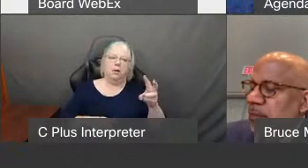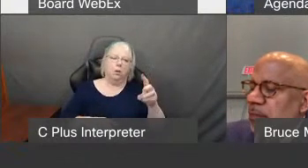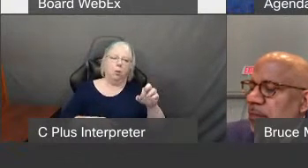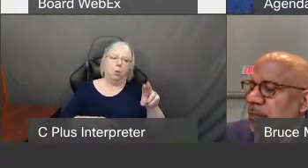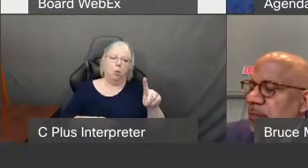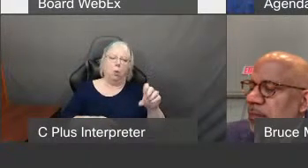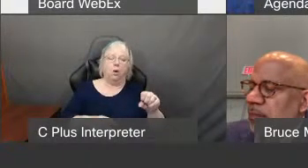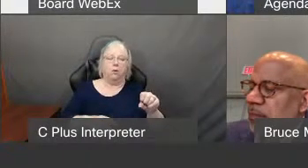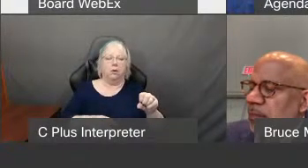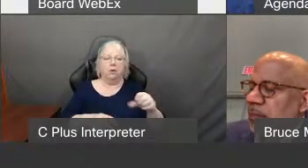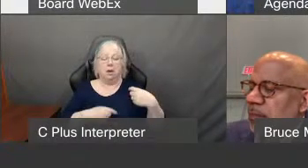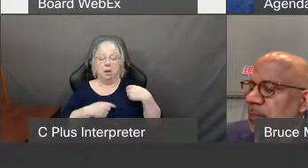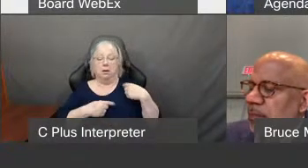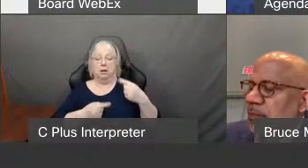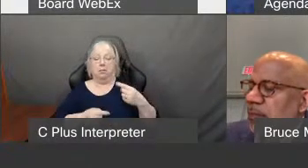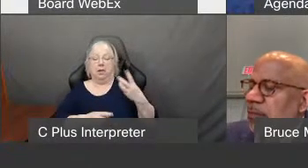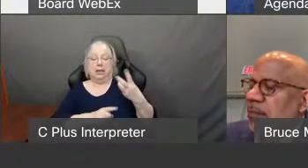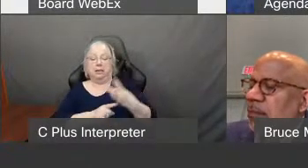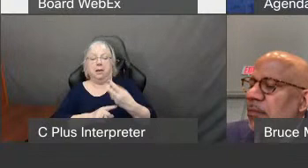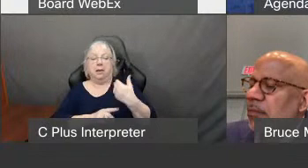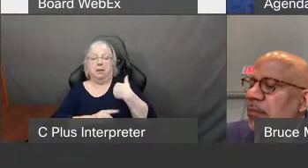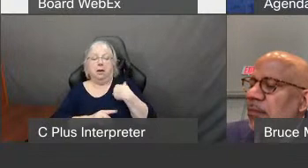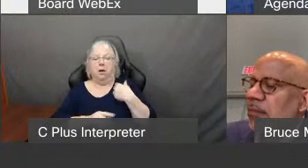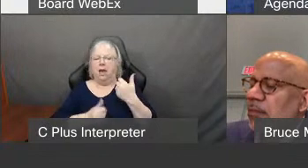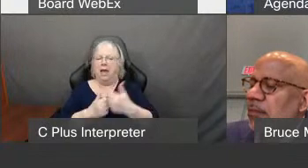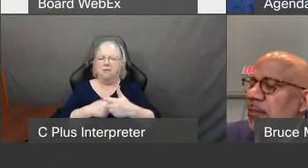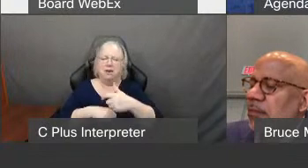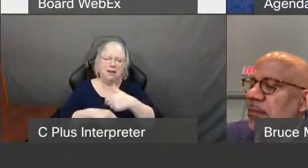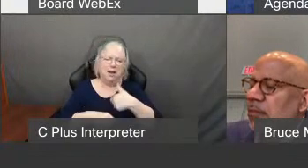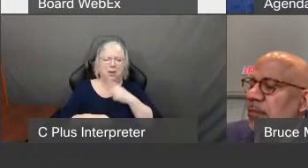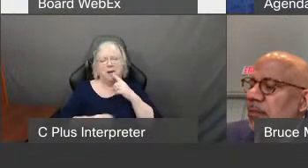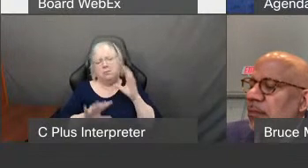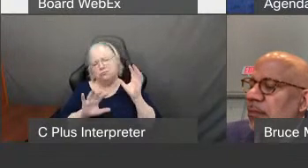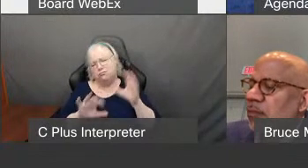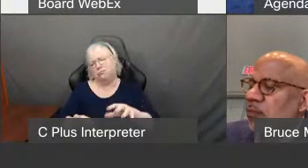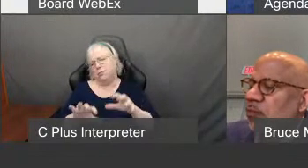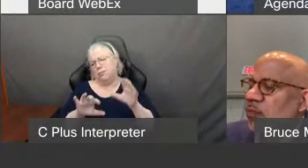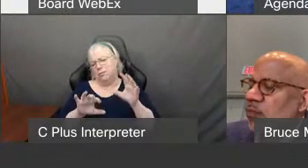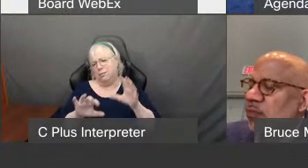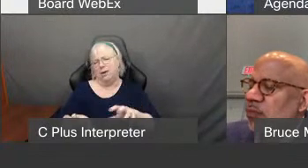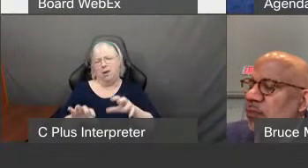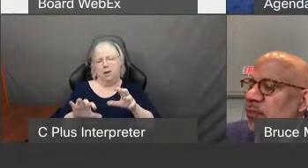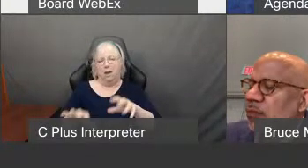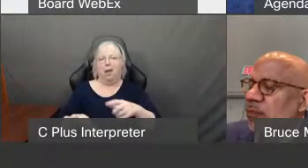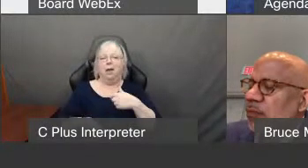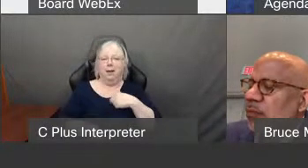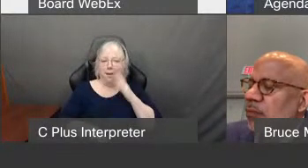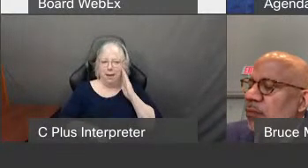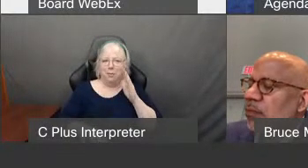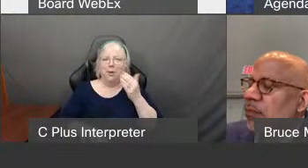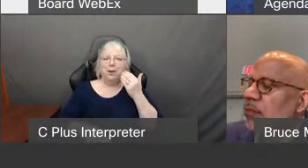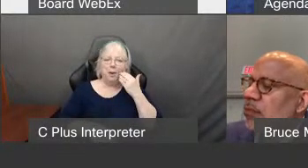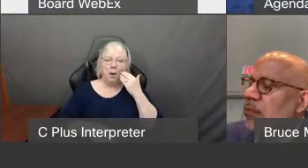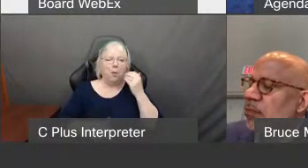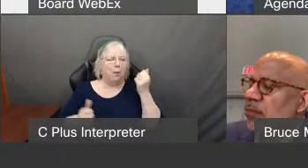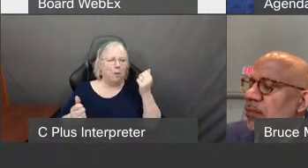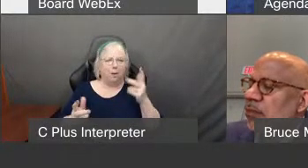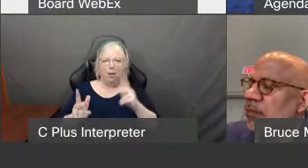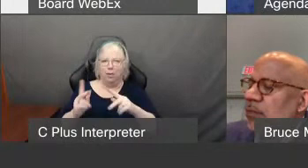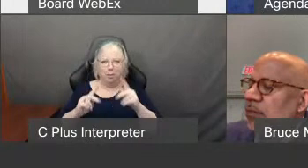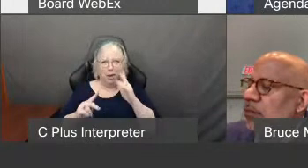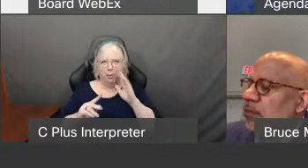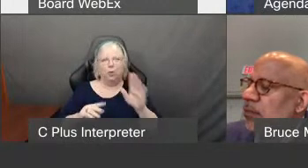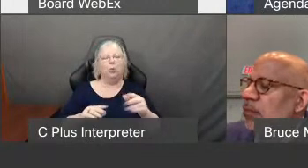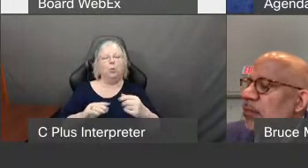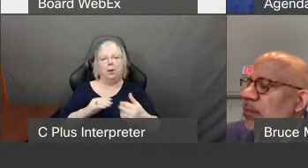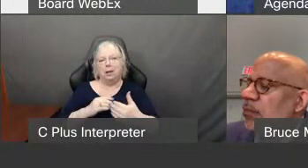6 months ago, every time we had a really hard rain, I would know everybody who was going to text